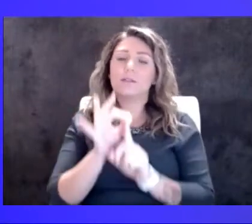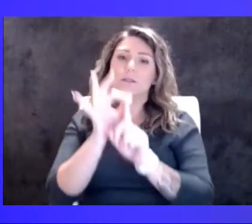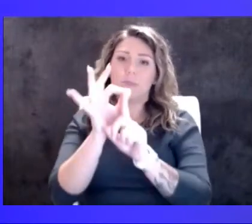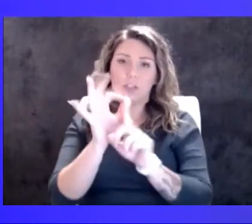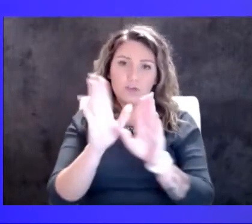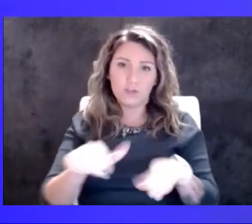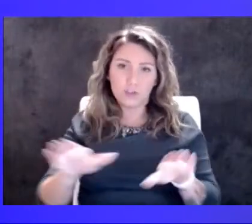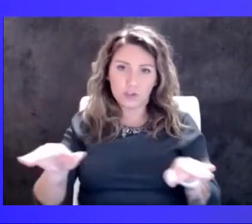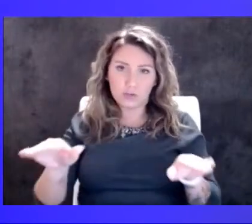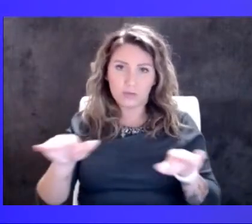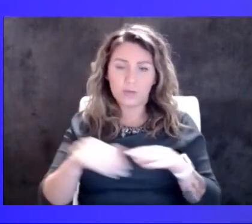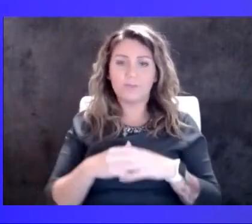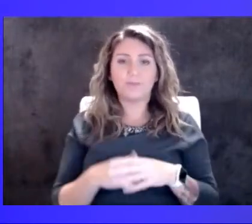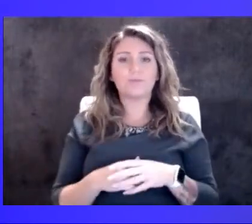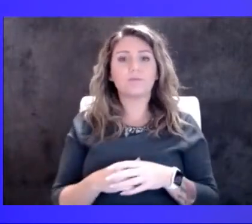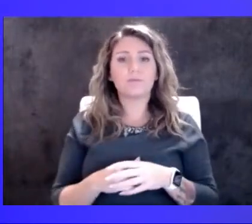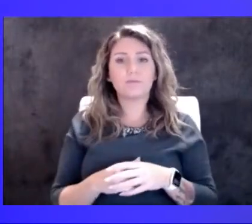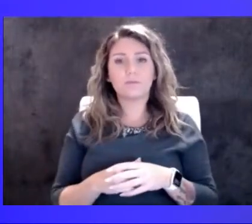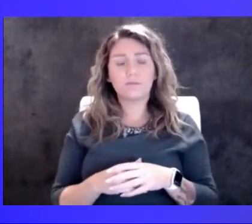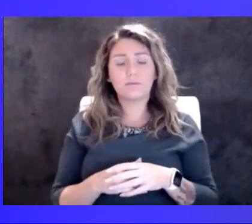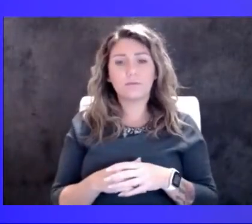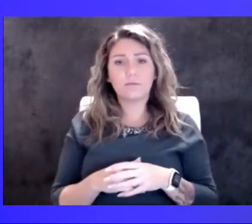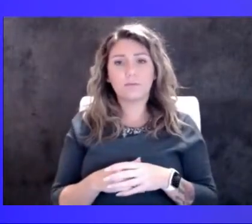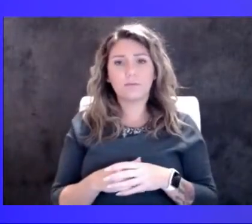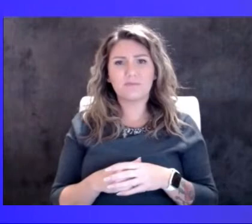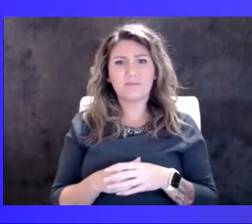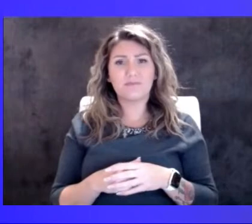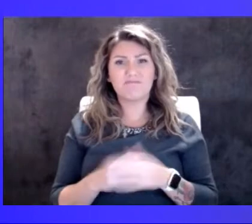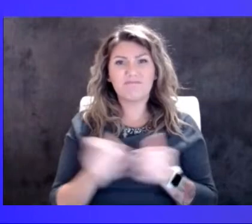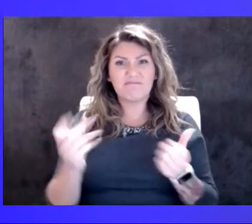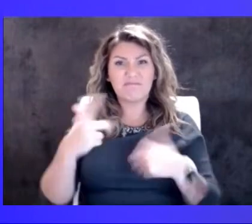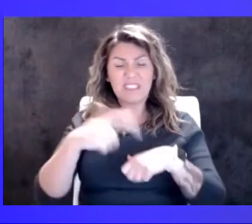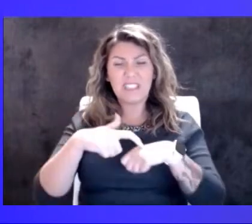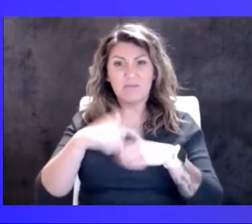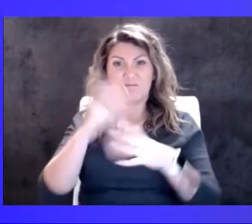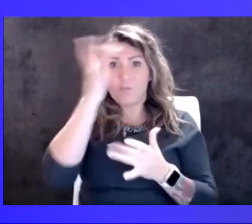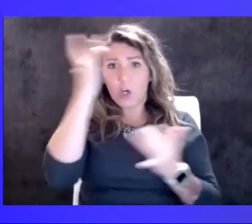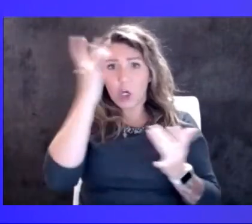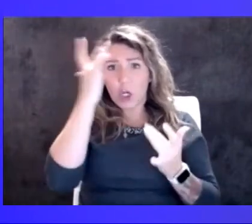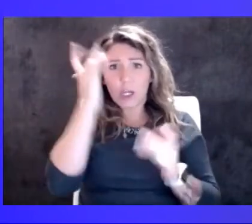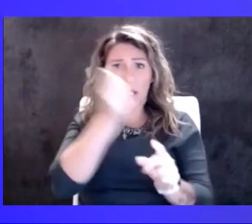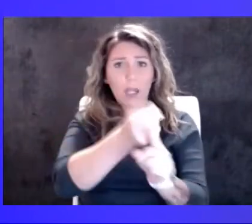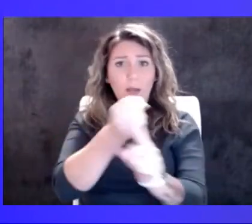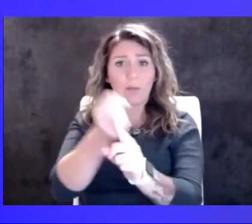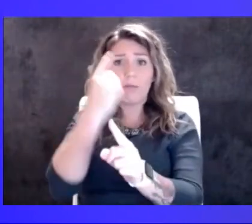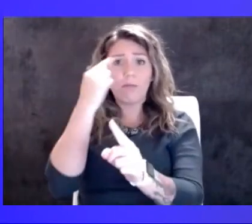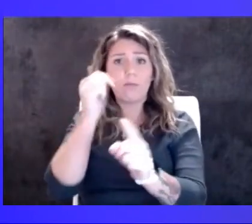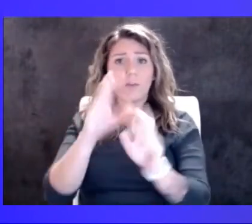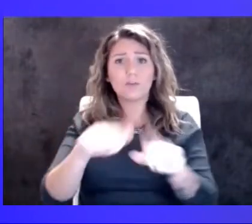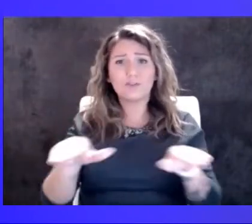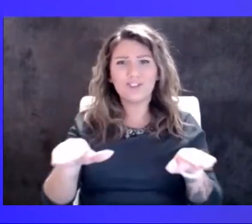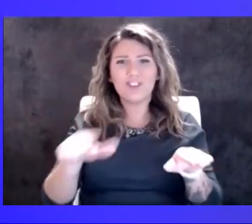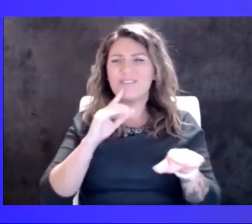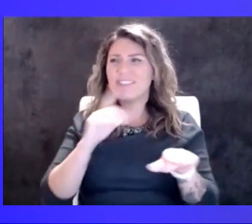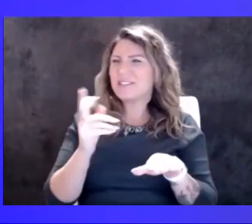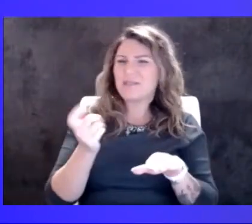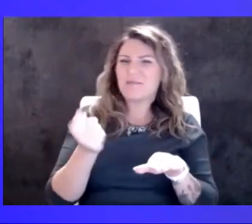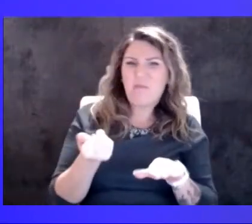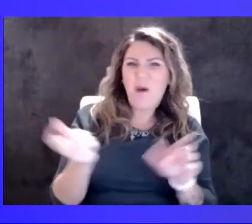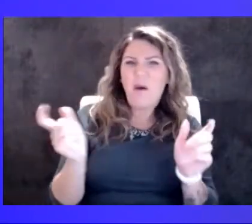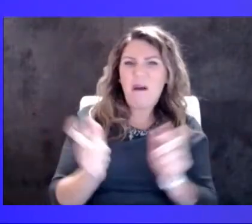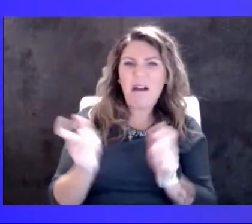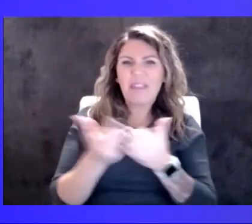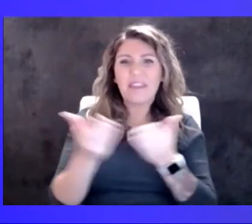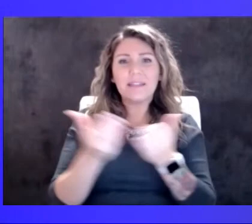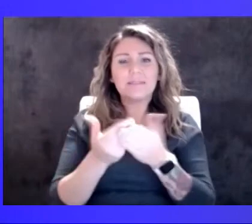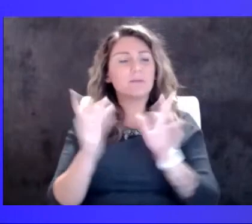that, many times we forget the impact that this is having on children, just the little things of being able to go to a birthday